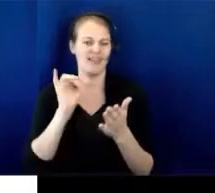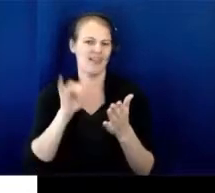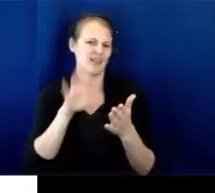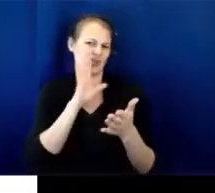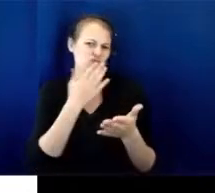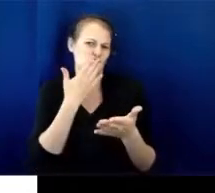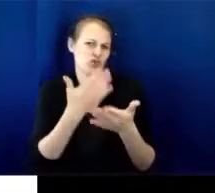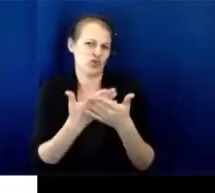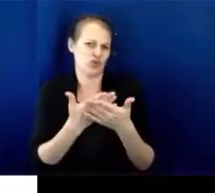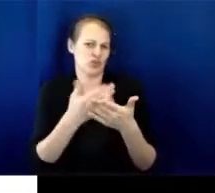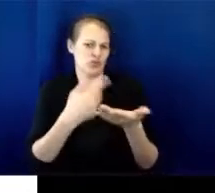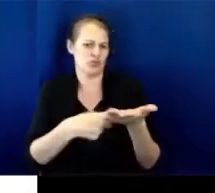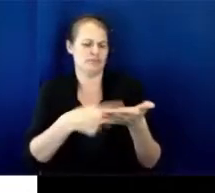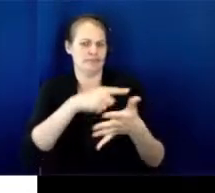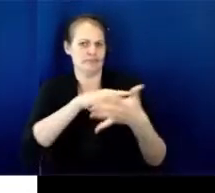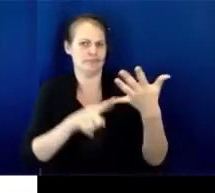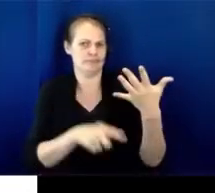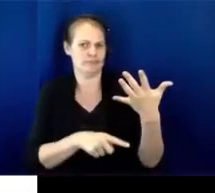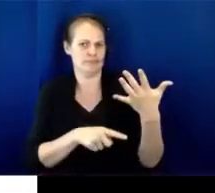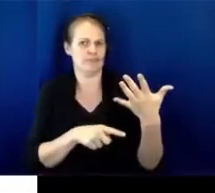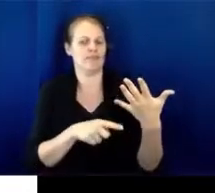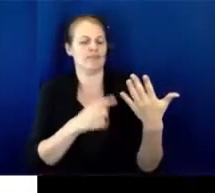they should have by the end.